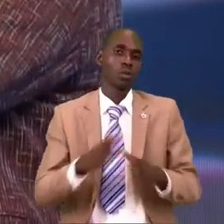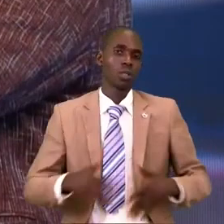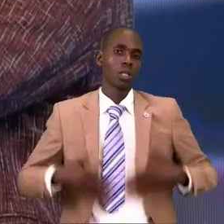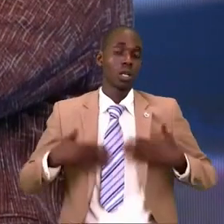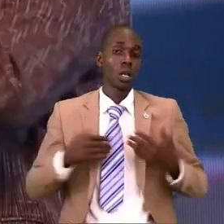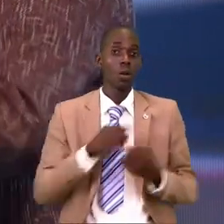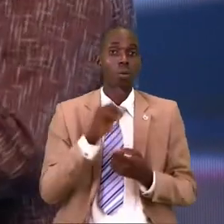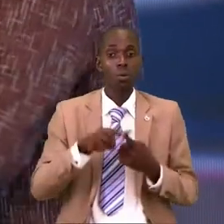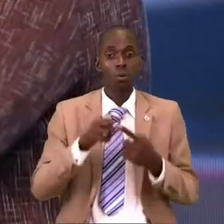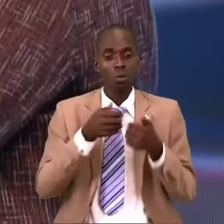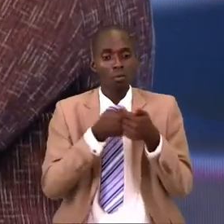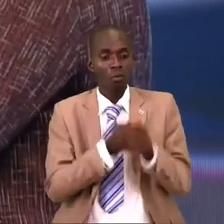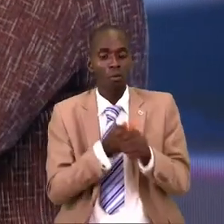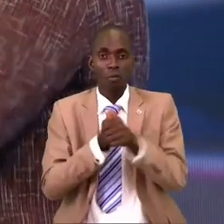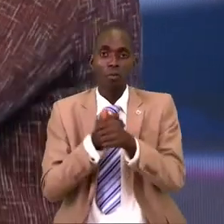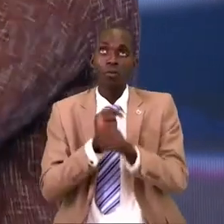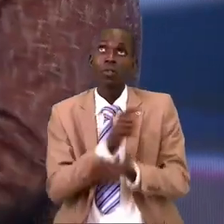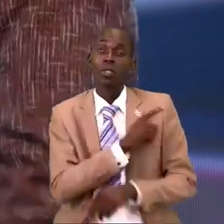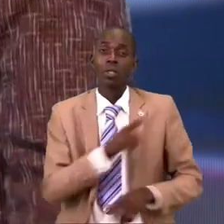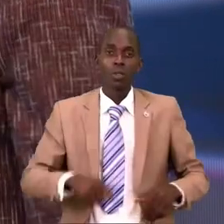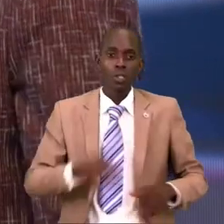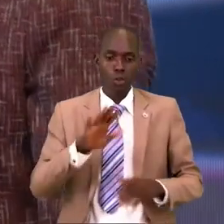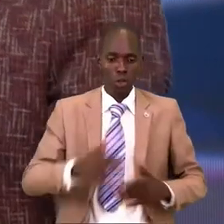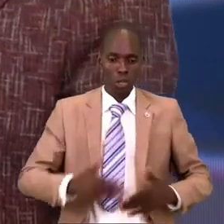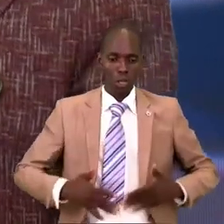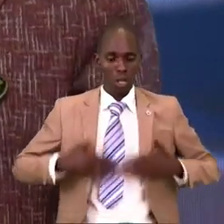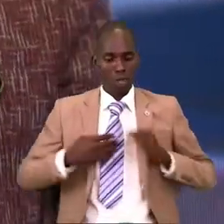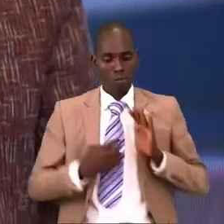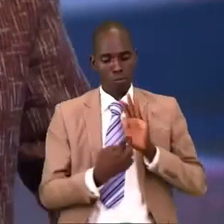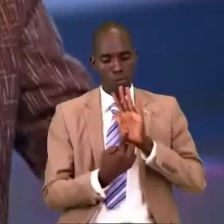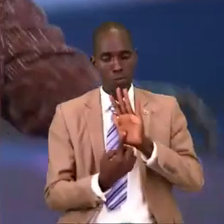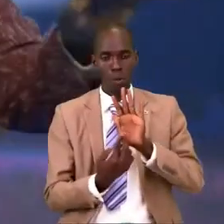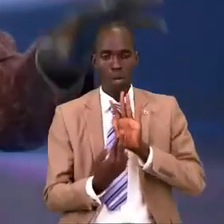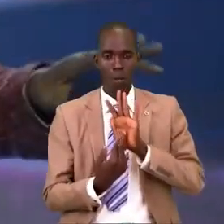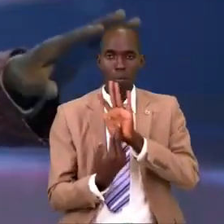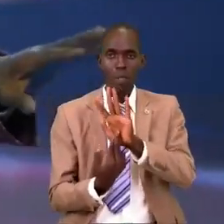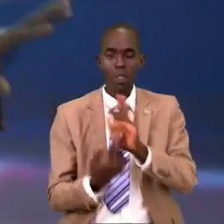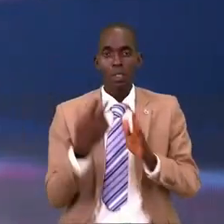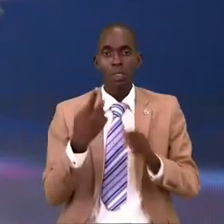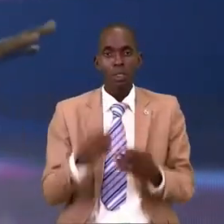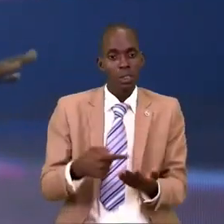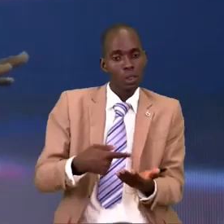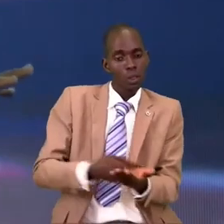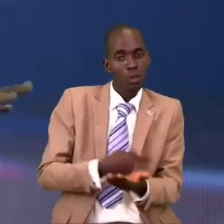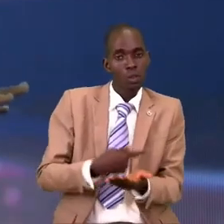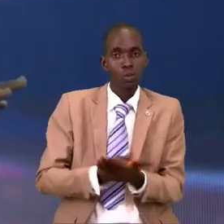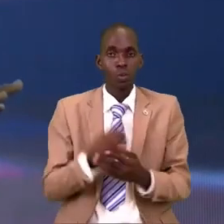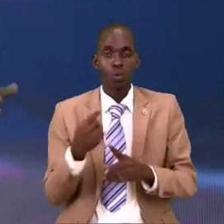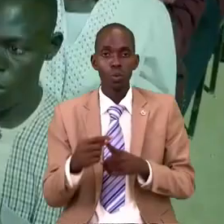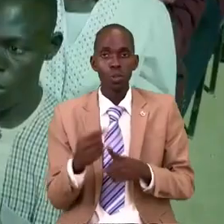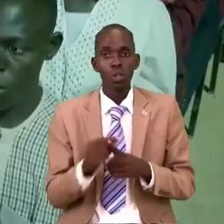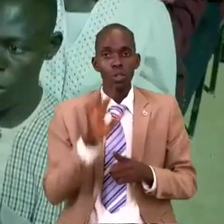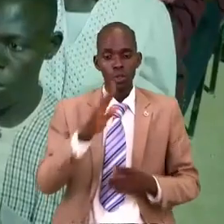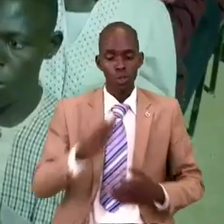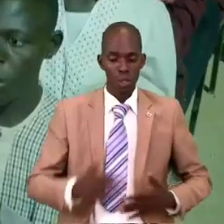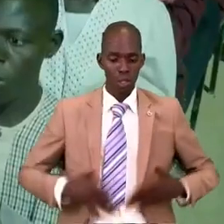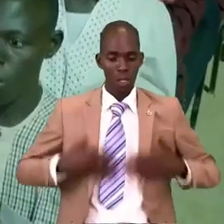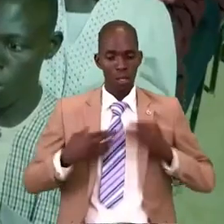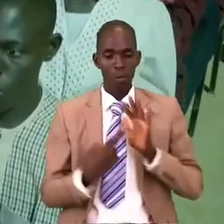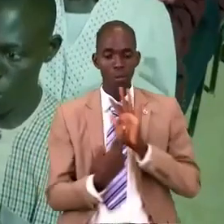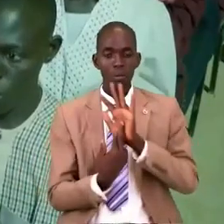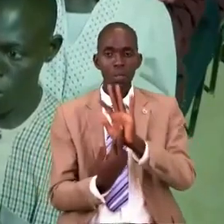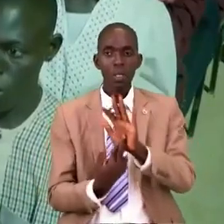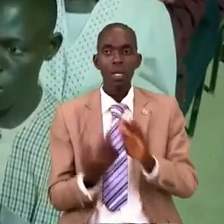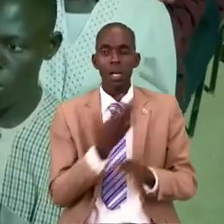life represents and reflects the goodness of God, heaven will shine on you. The